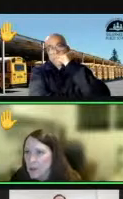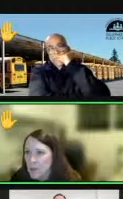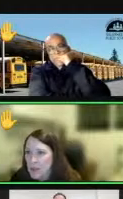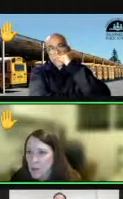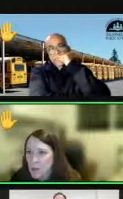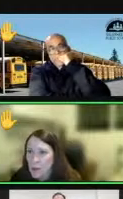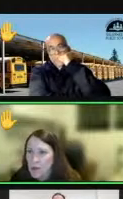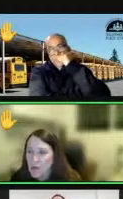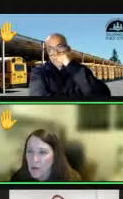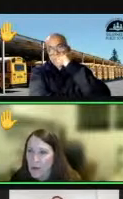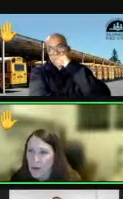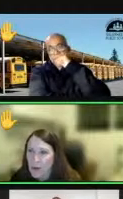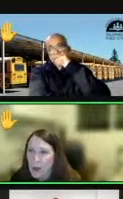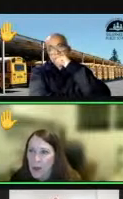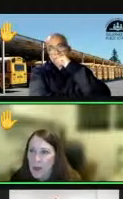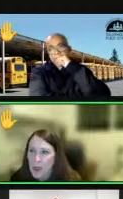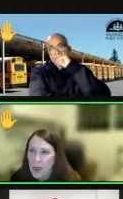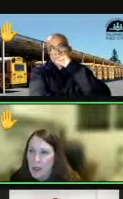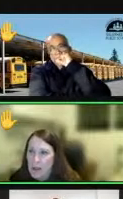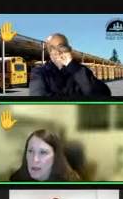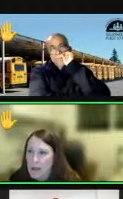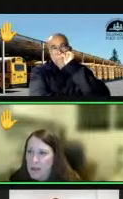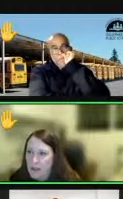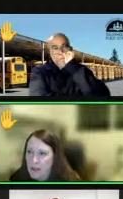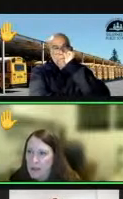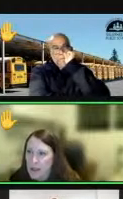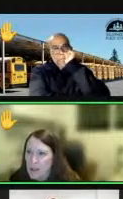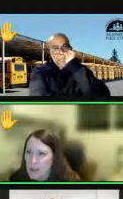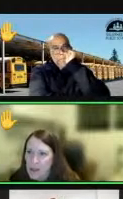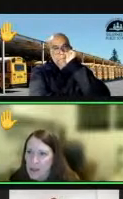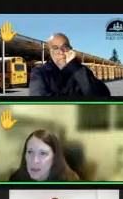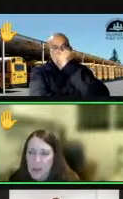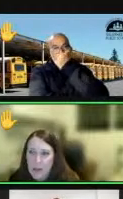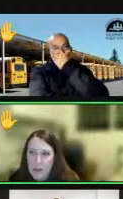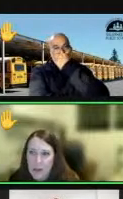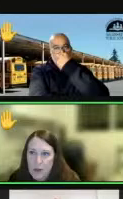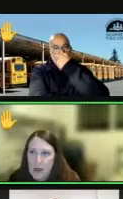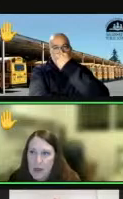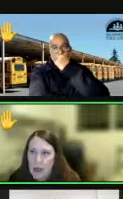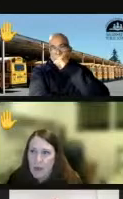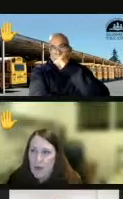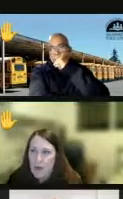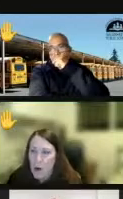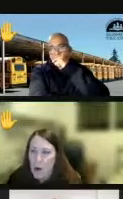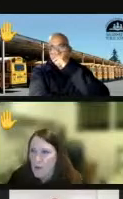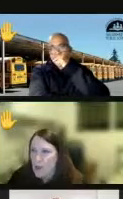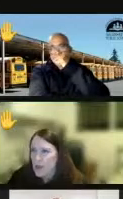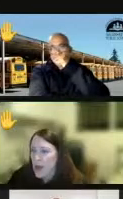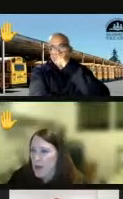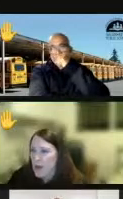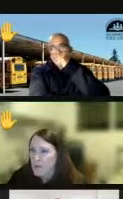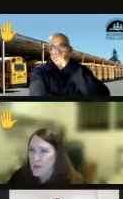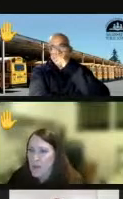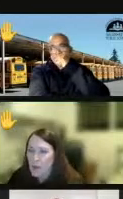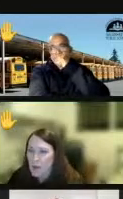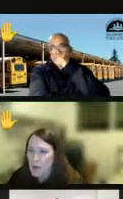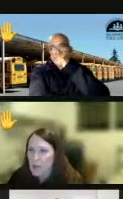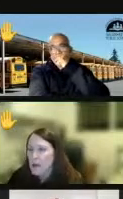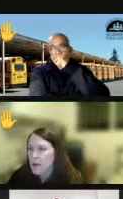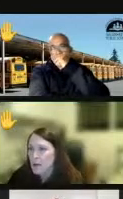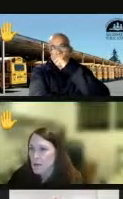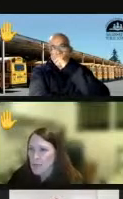increase, mm-hmm. because PERS is forever. And I think that is my biggest concern. And so if we can have the